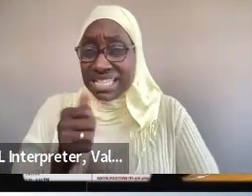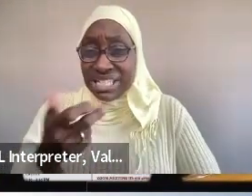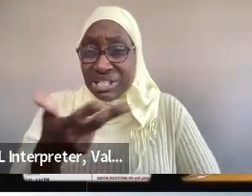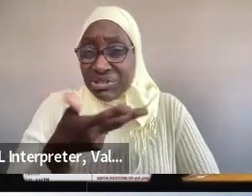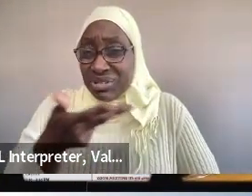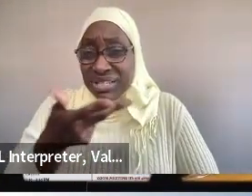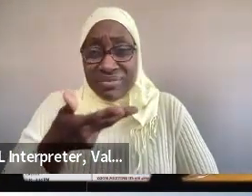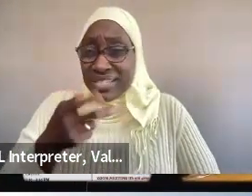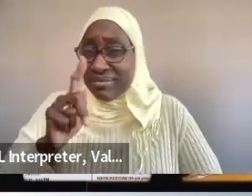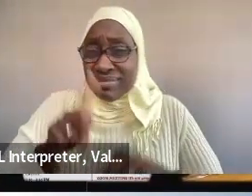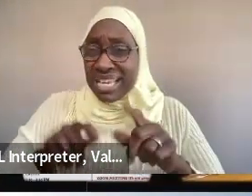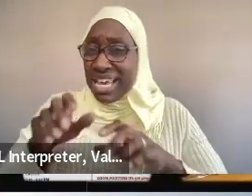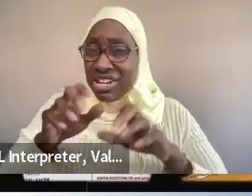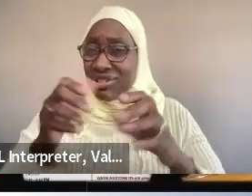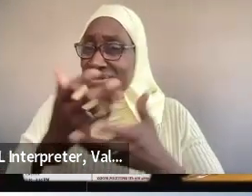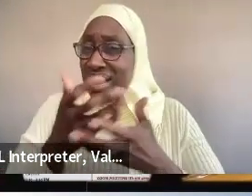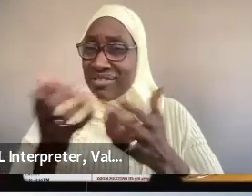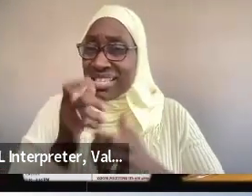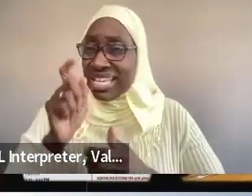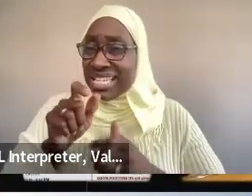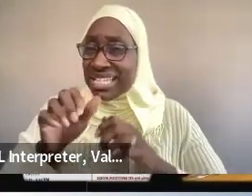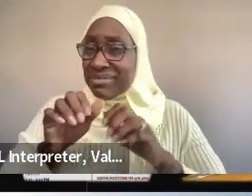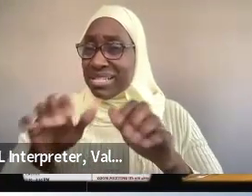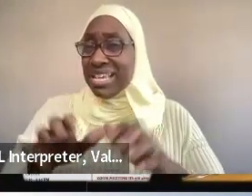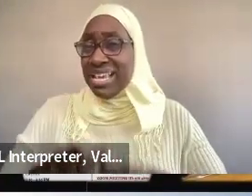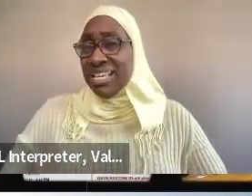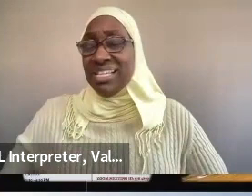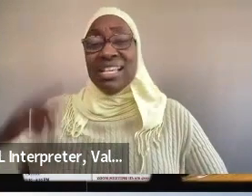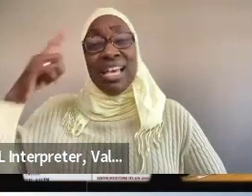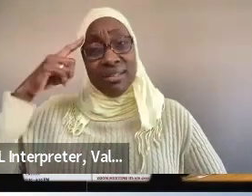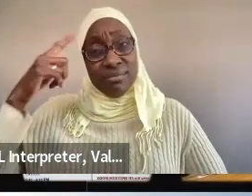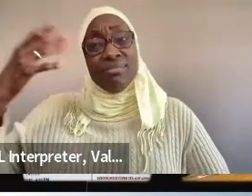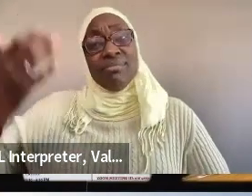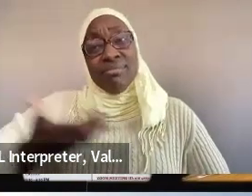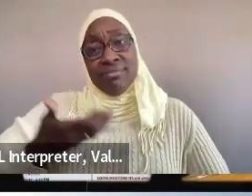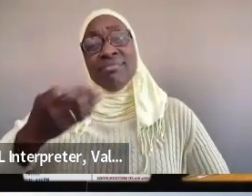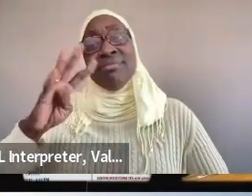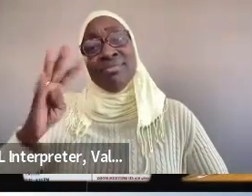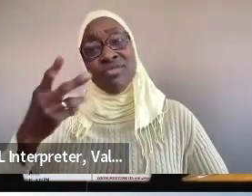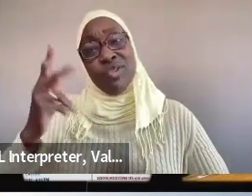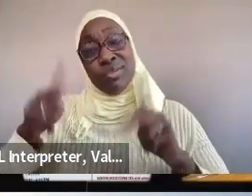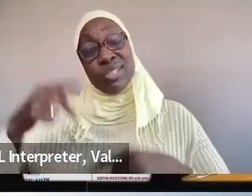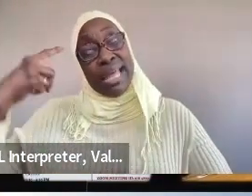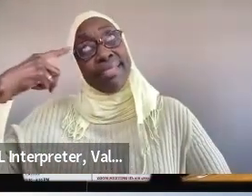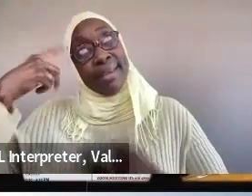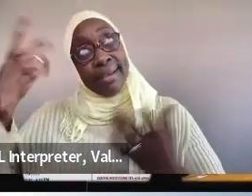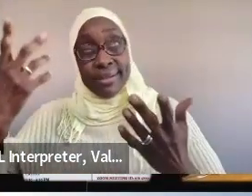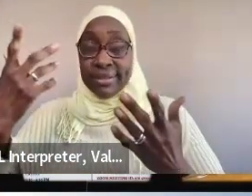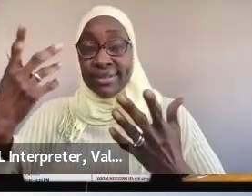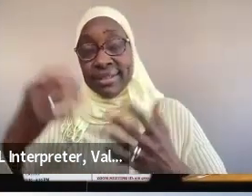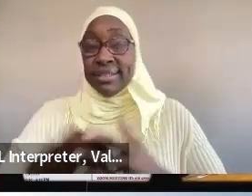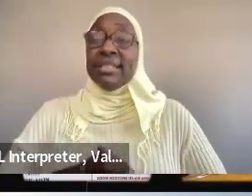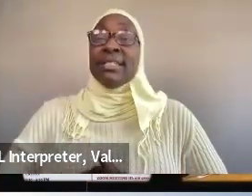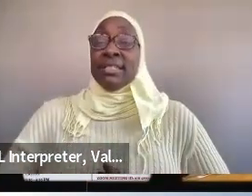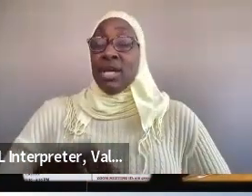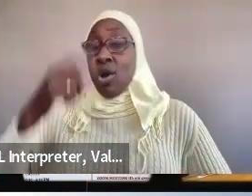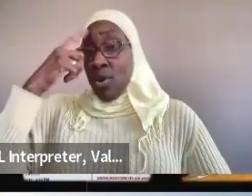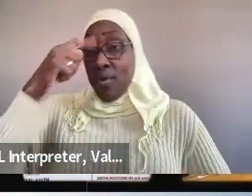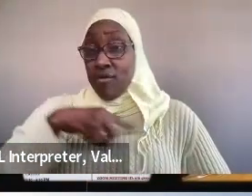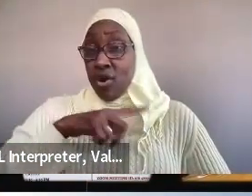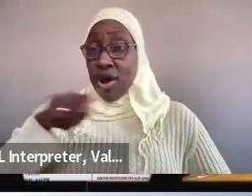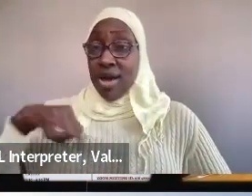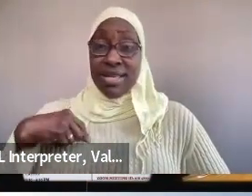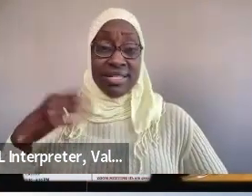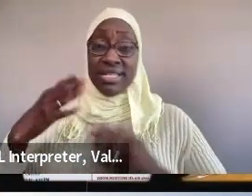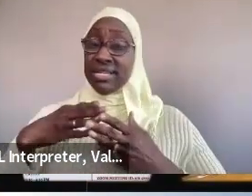everything that needs to be done. I think they hired a 4th person. But so for us, they've generally